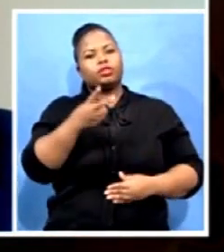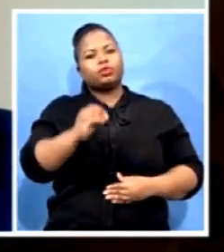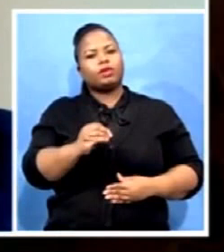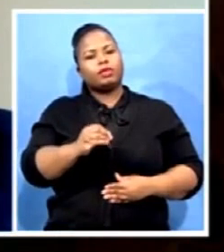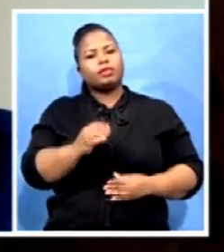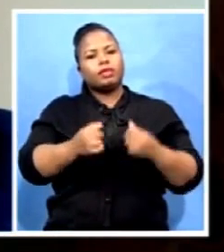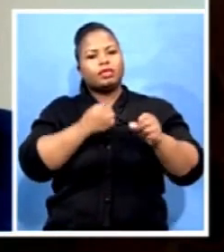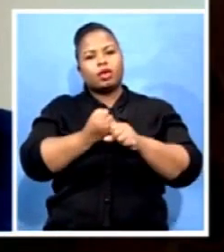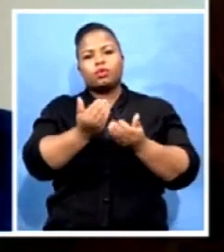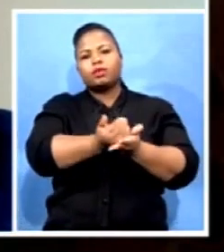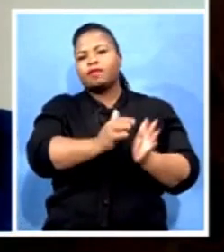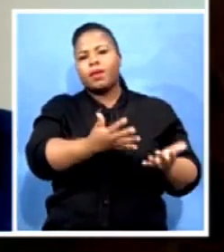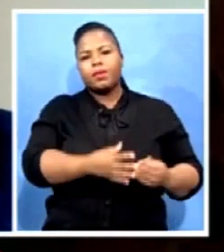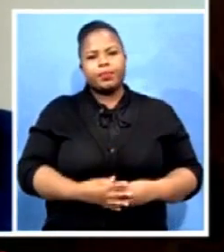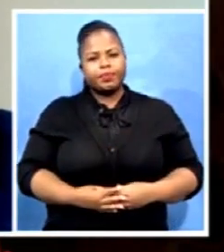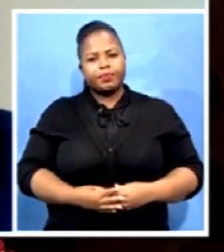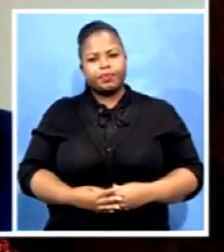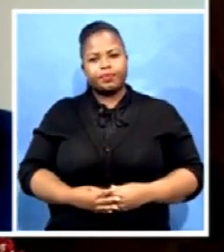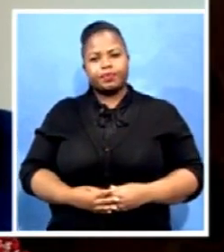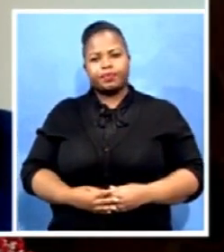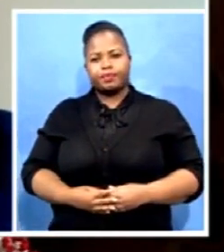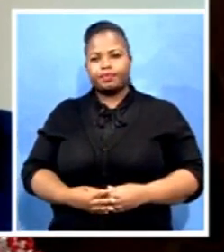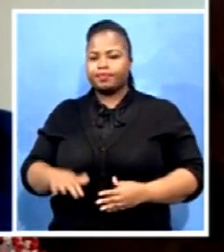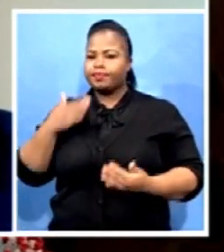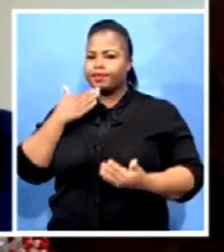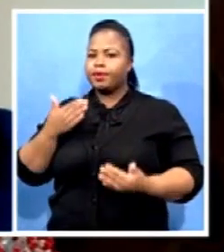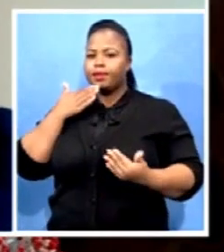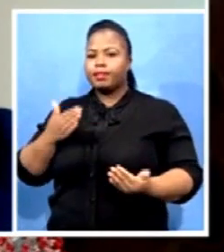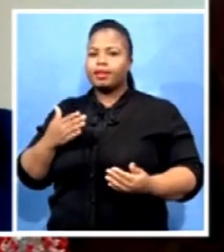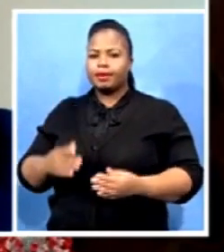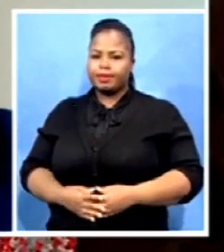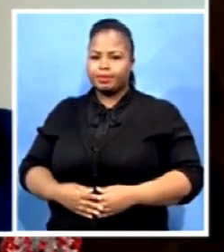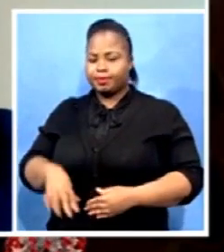All right. Thanks for having us, and then greetings to all the viewers at home.